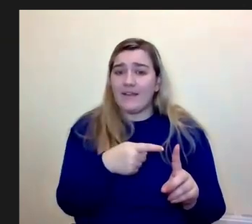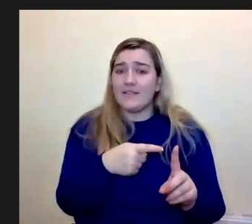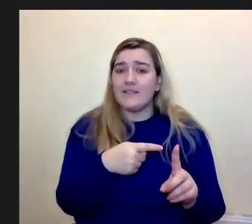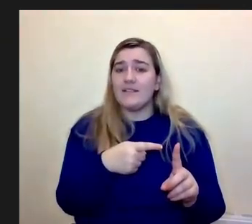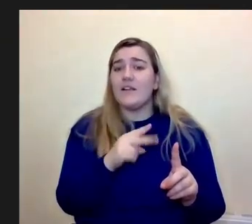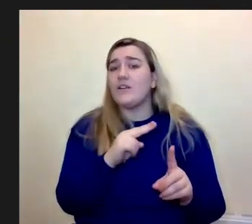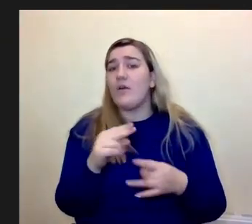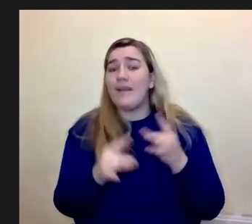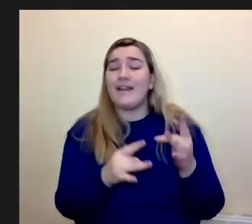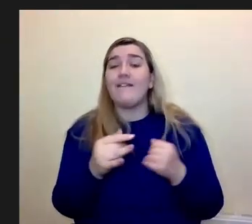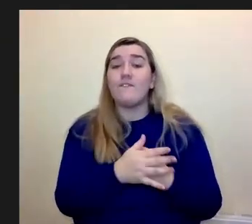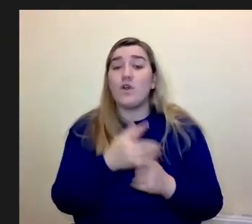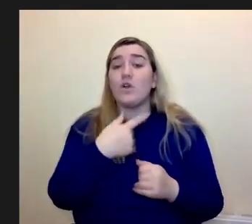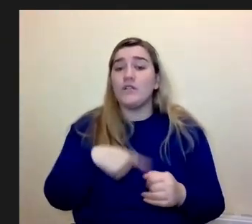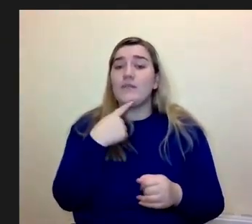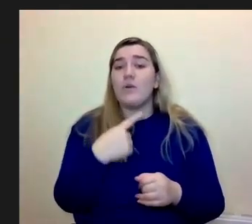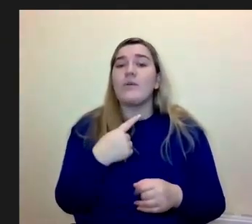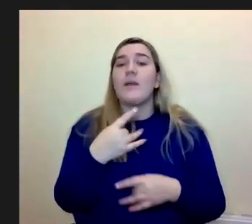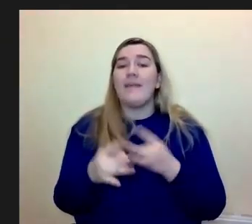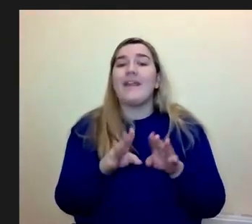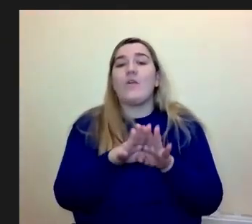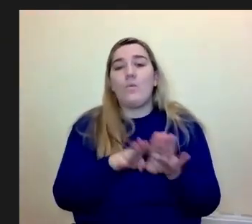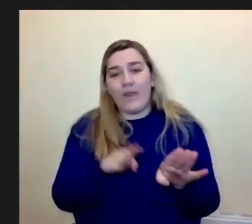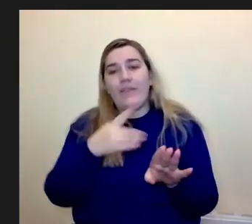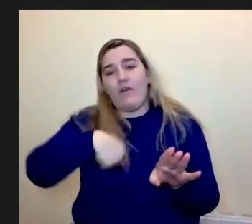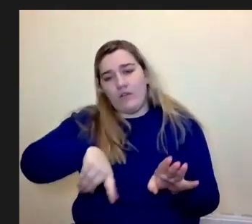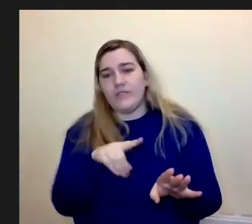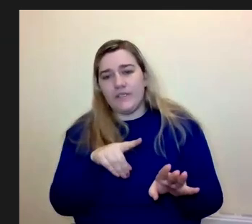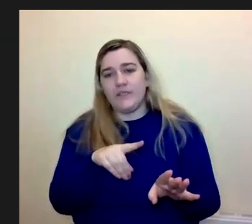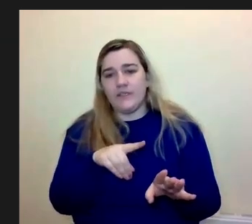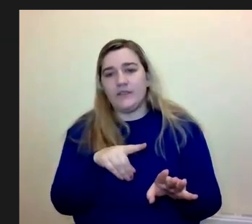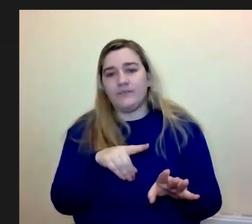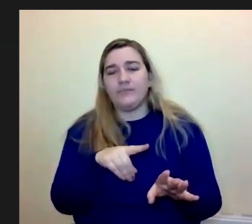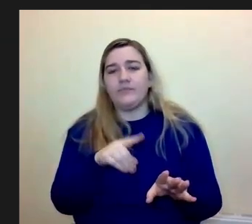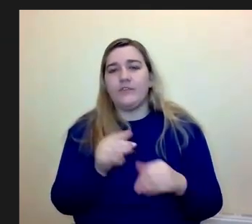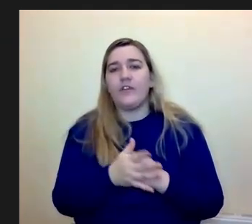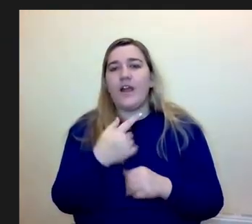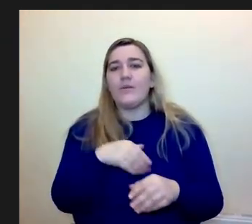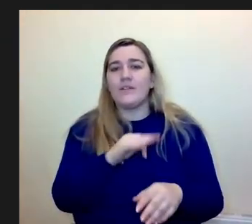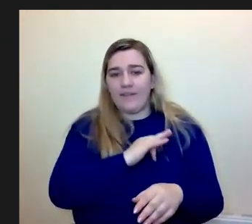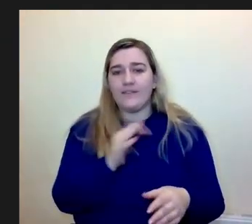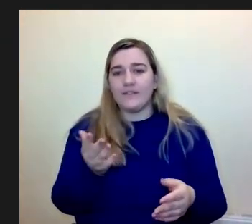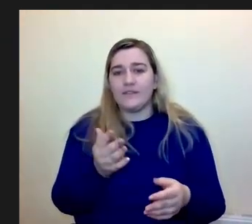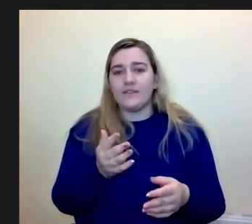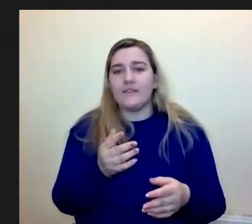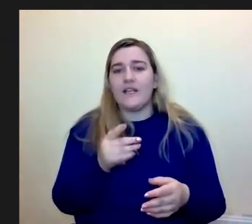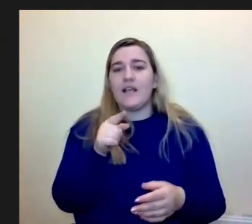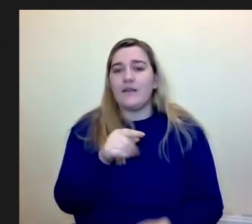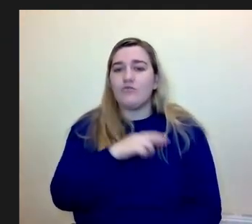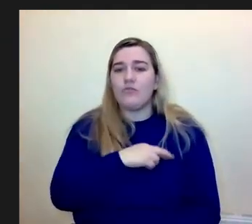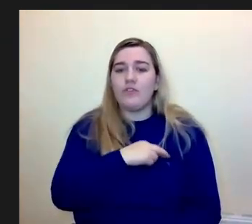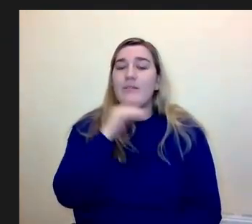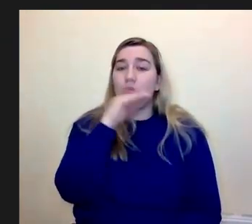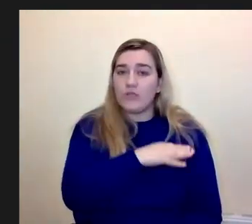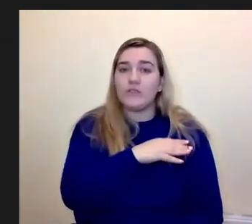it with us, or let us to make it for ourselves. That's what I am more proud